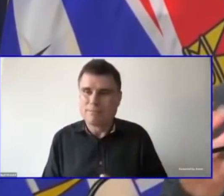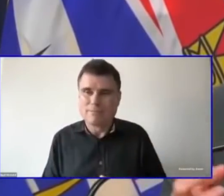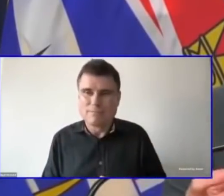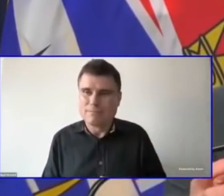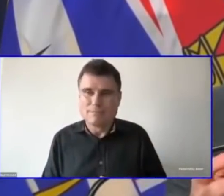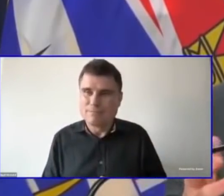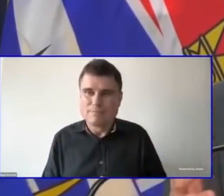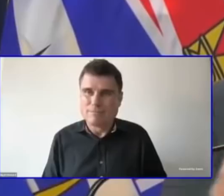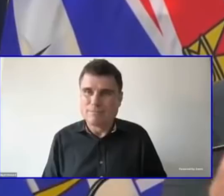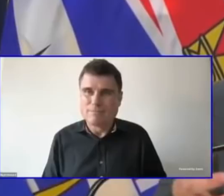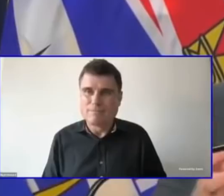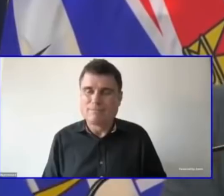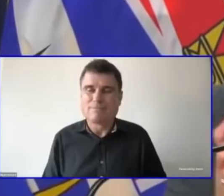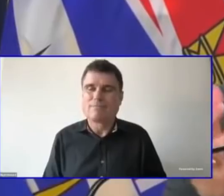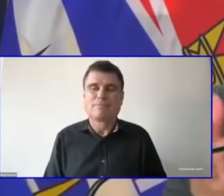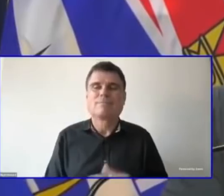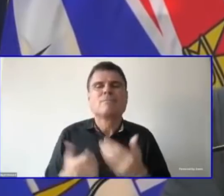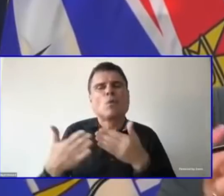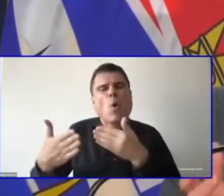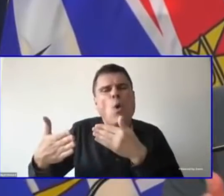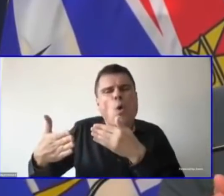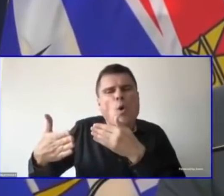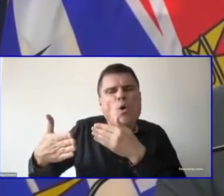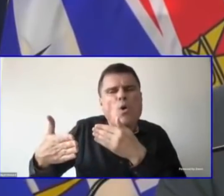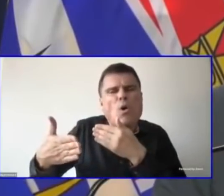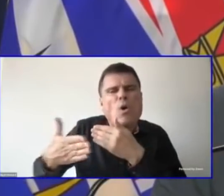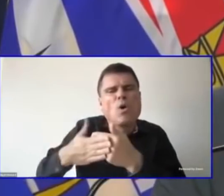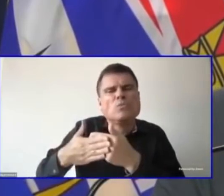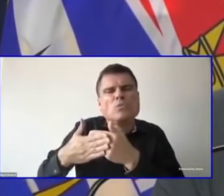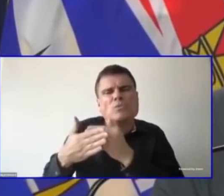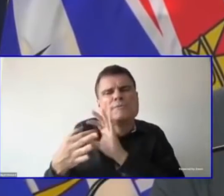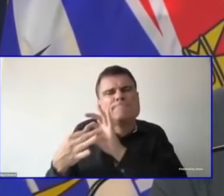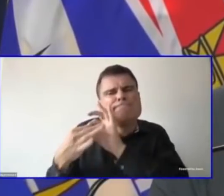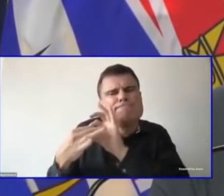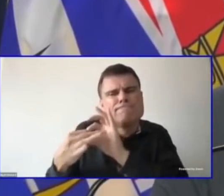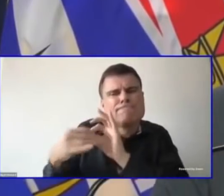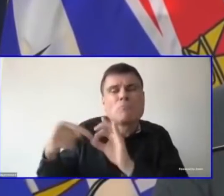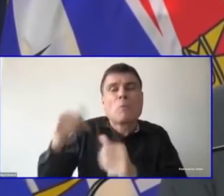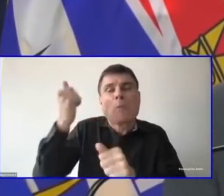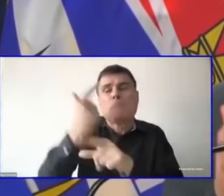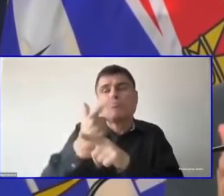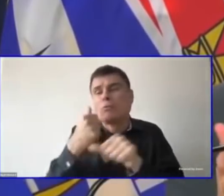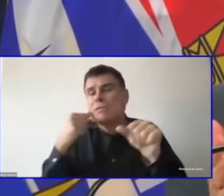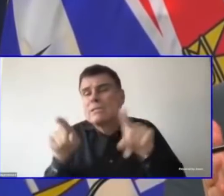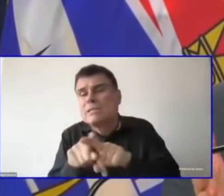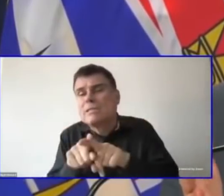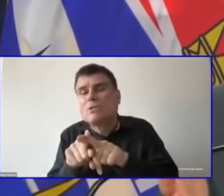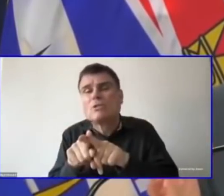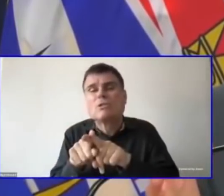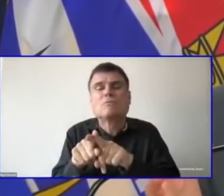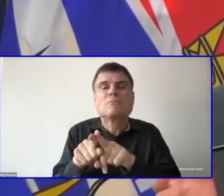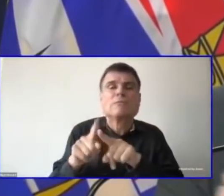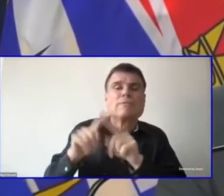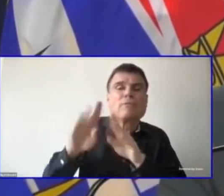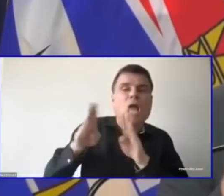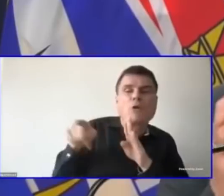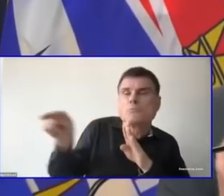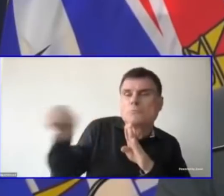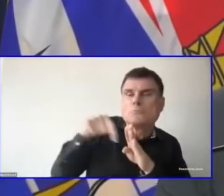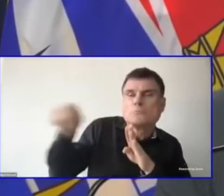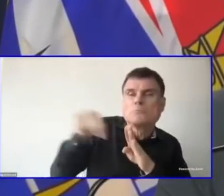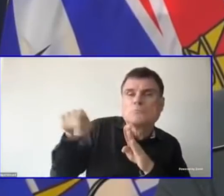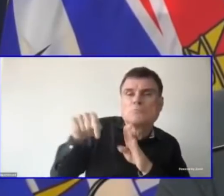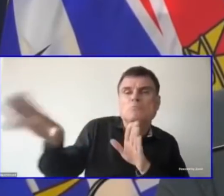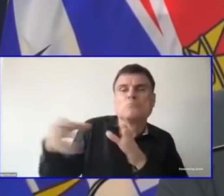be sisters and brothers in a family who come from different households. But so a maximum is 10. That